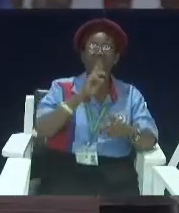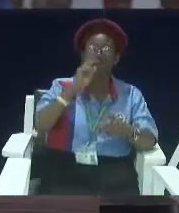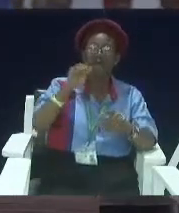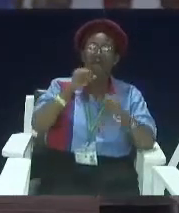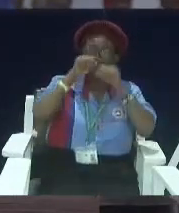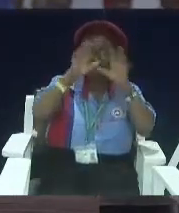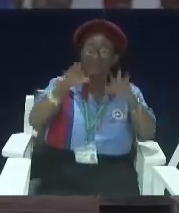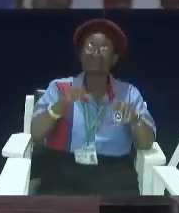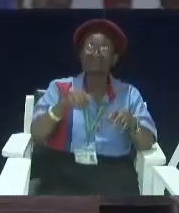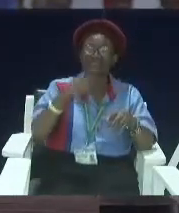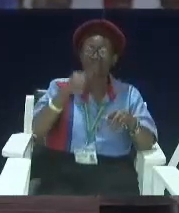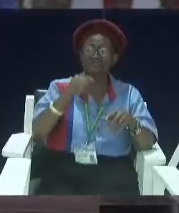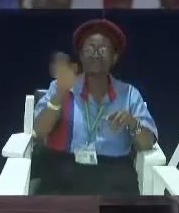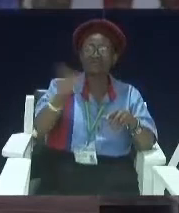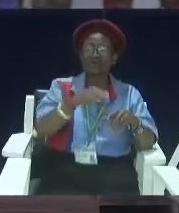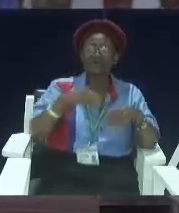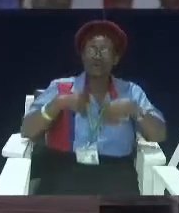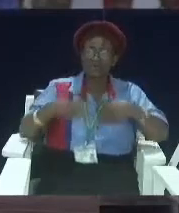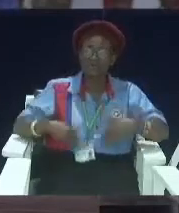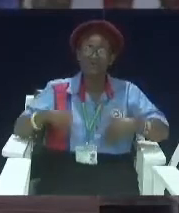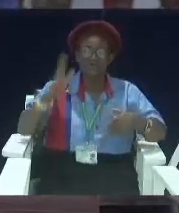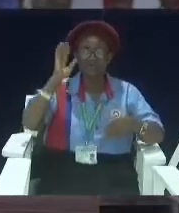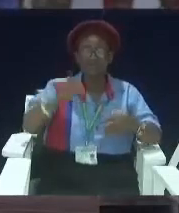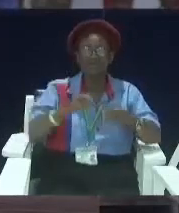says your body will cooperate.